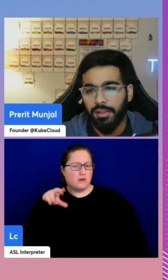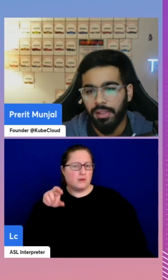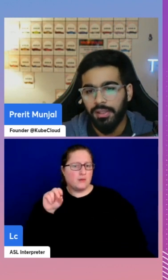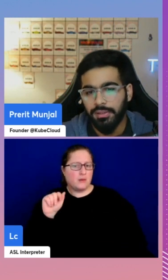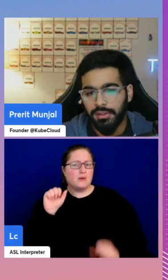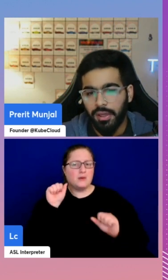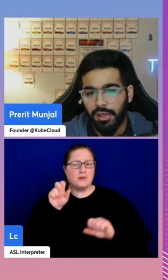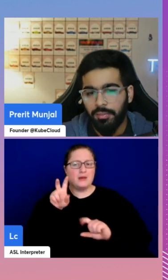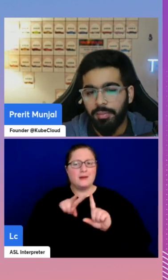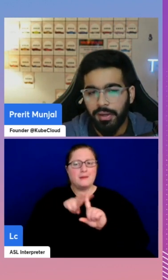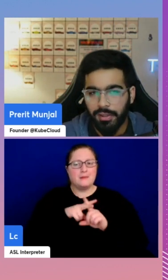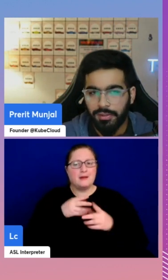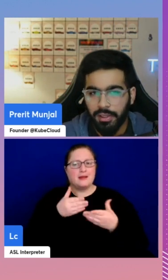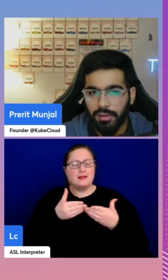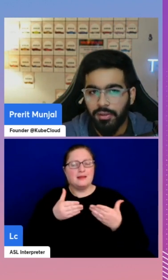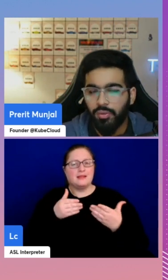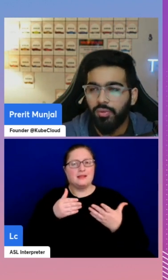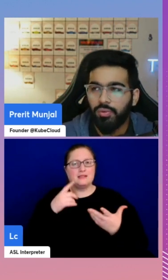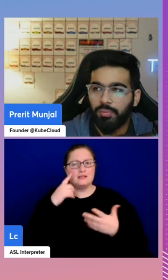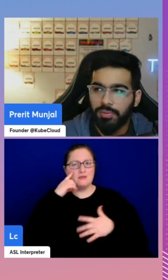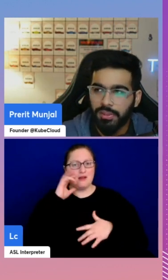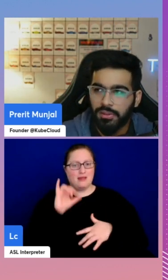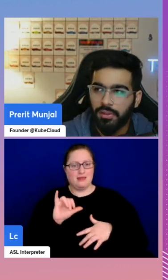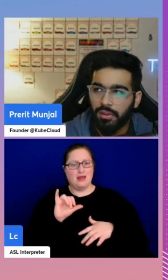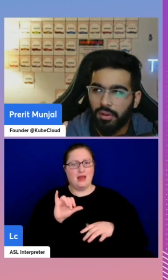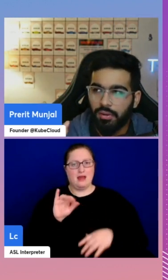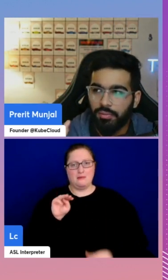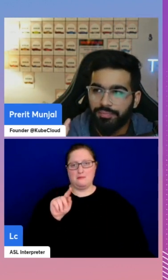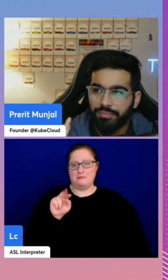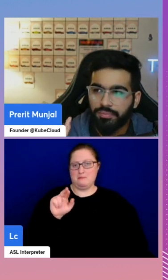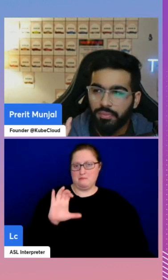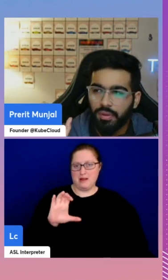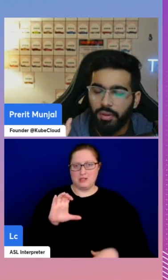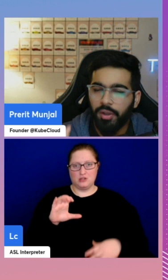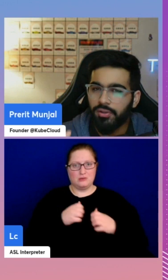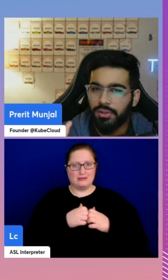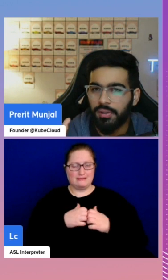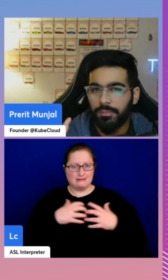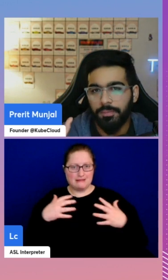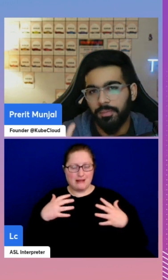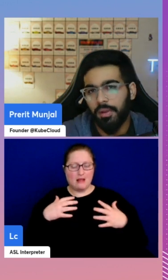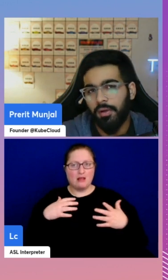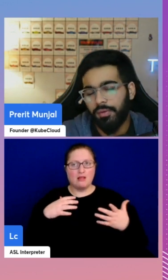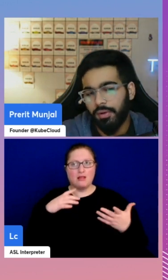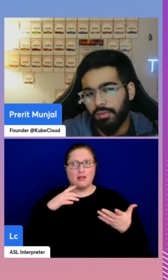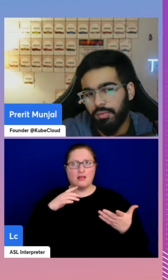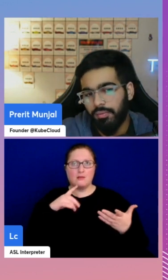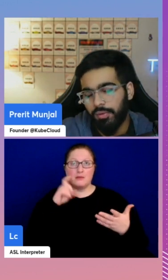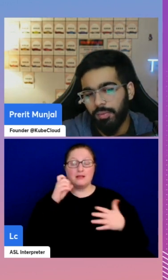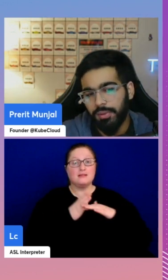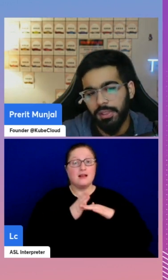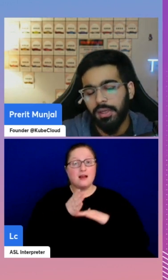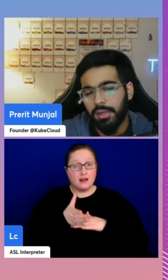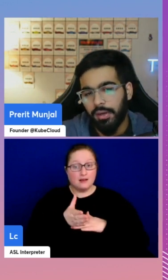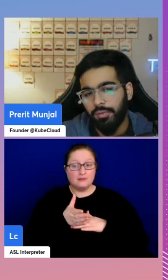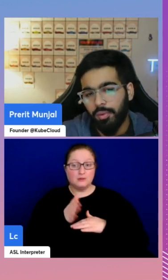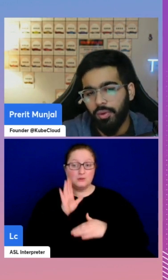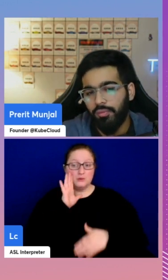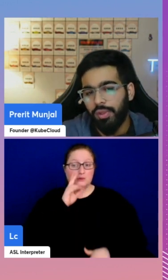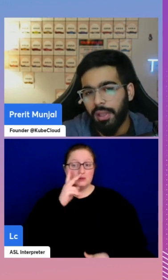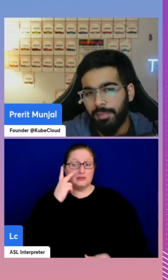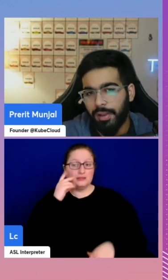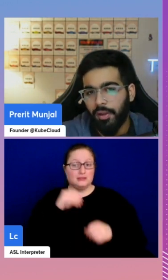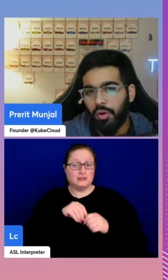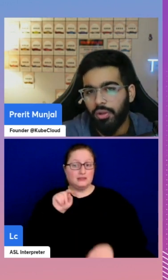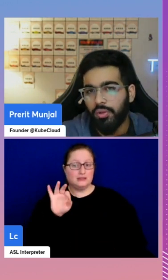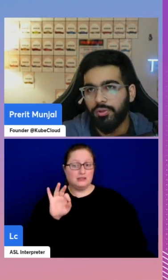can apply things at metric scale to just because after what we will seeing in Terraform